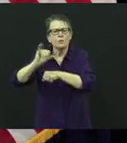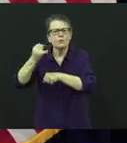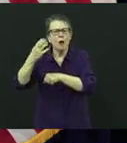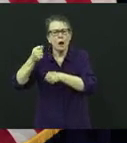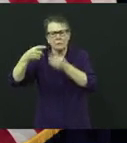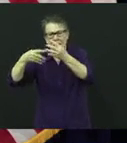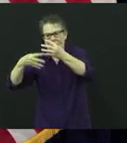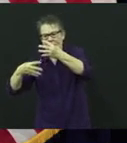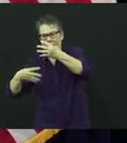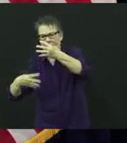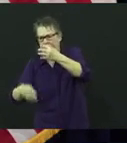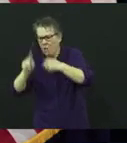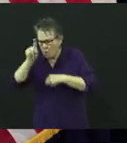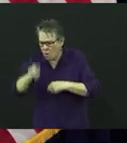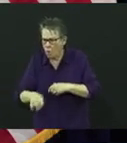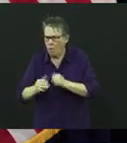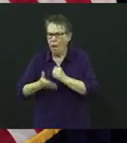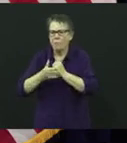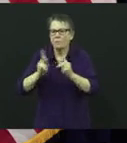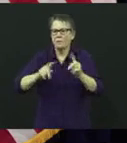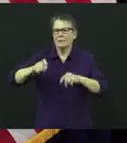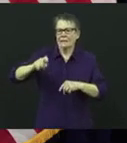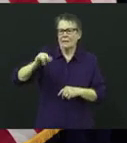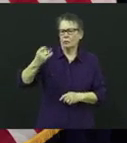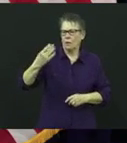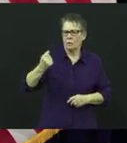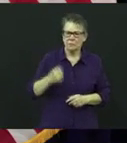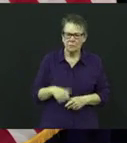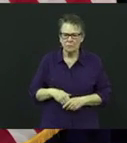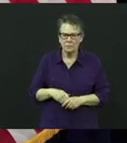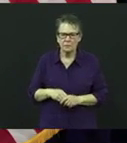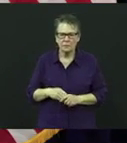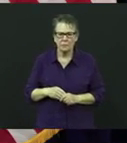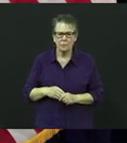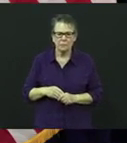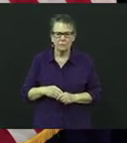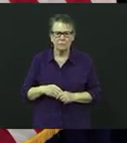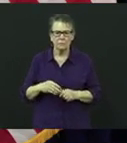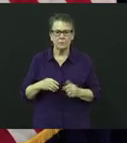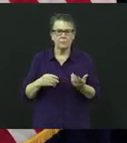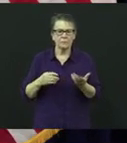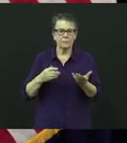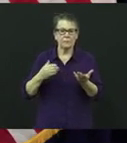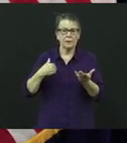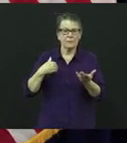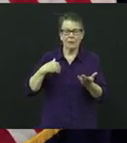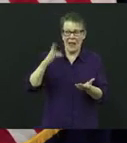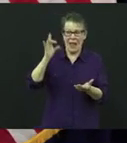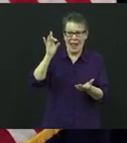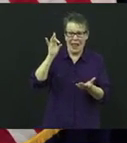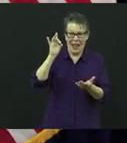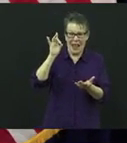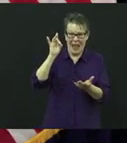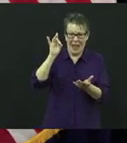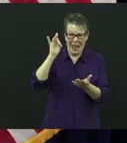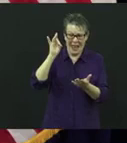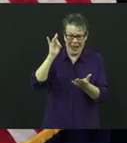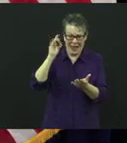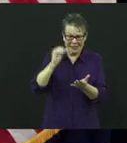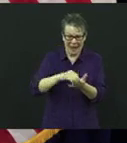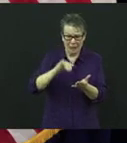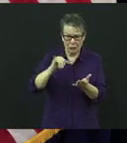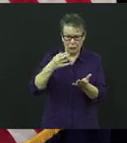100 employers across a variety of essential areas. Again, I urge every resident willing to step up to be part